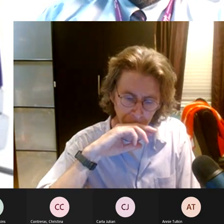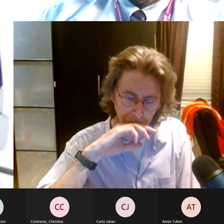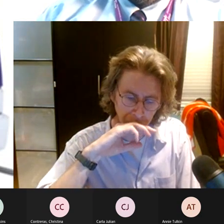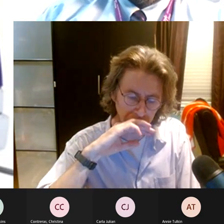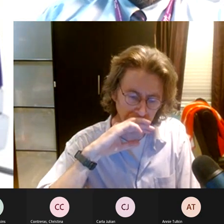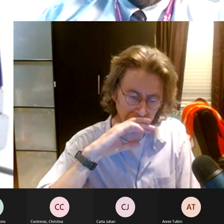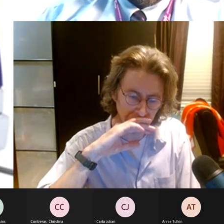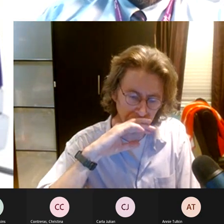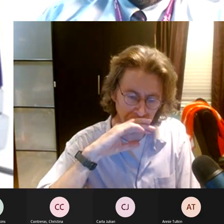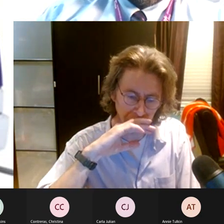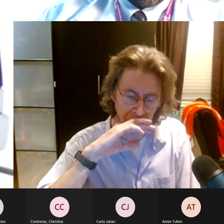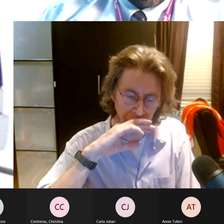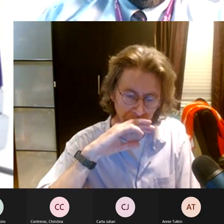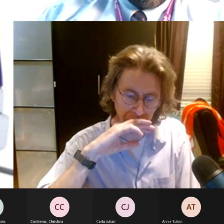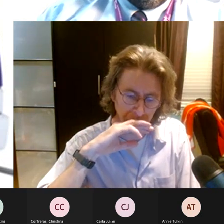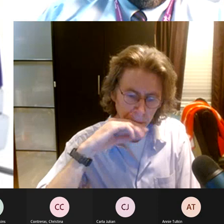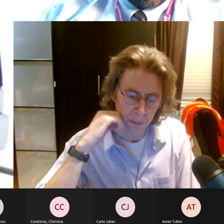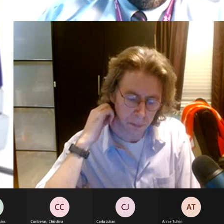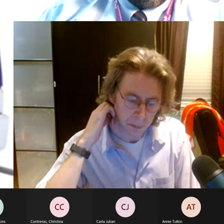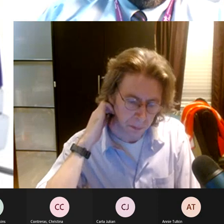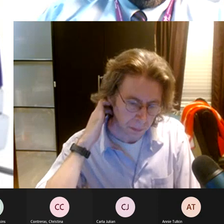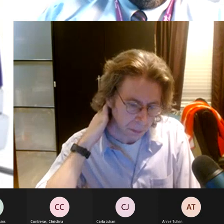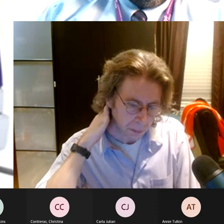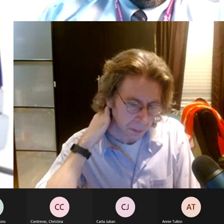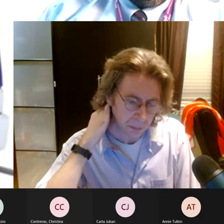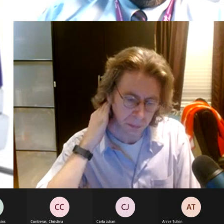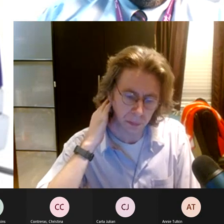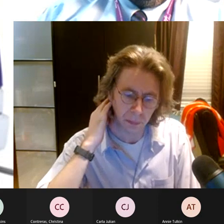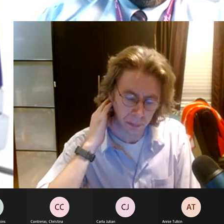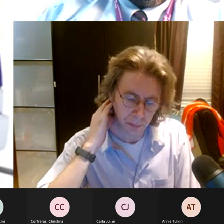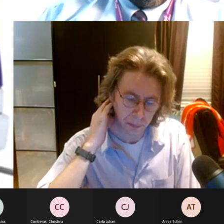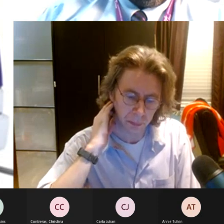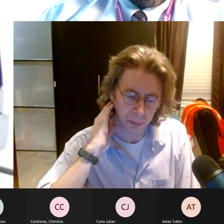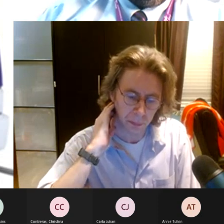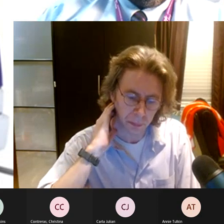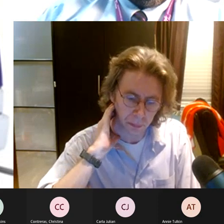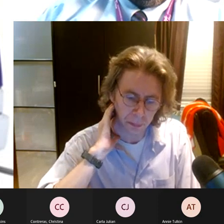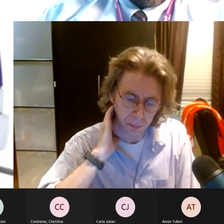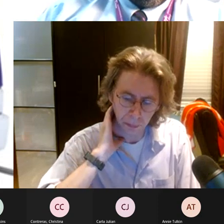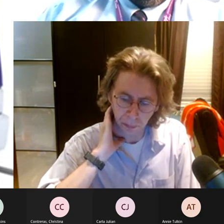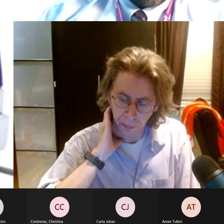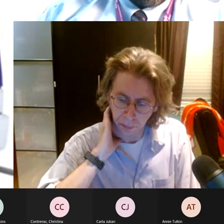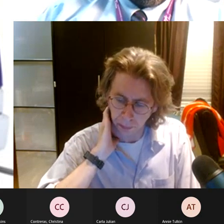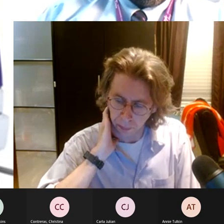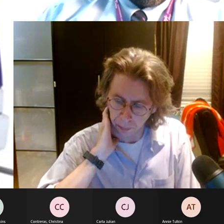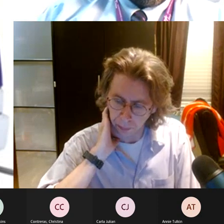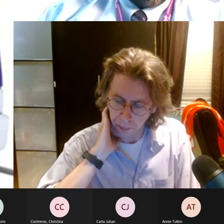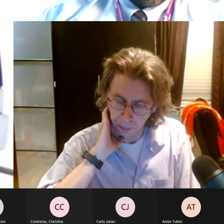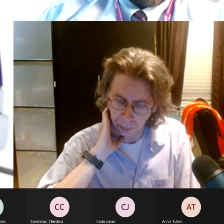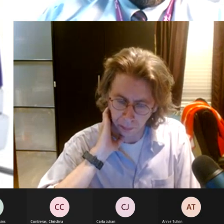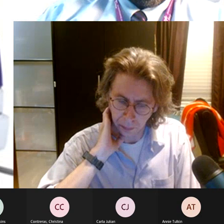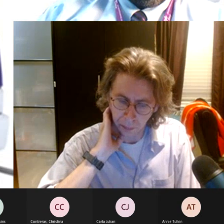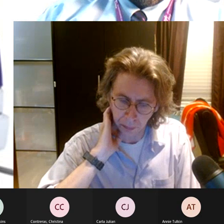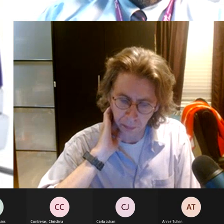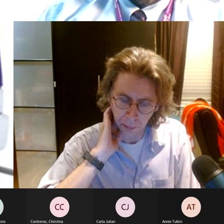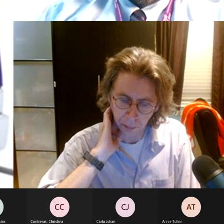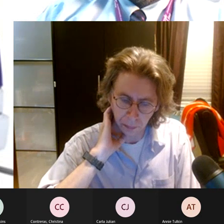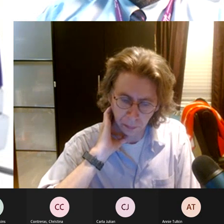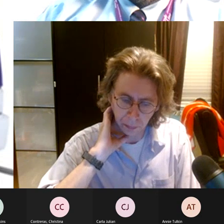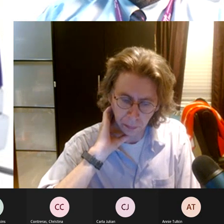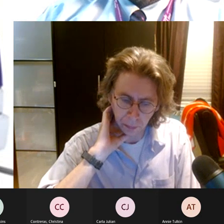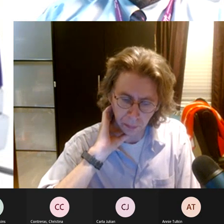are ongoing things that we're discovering in the field anyway that involve, you know, puts and takes as far as what it